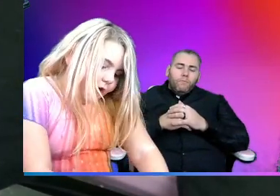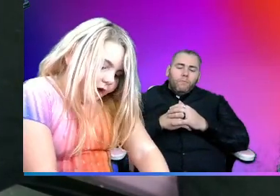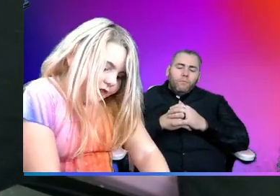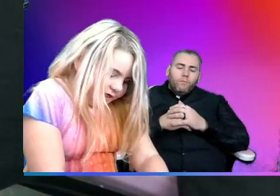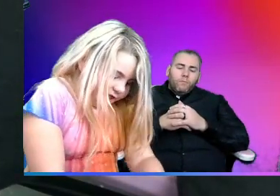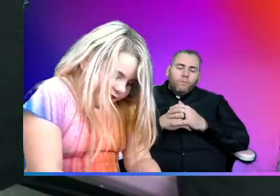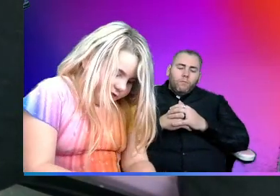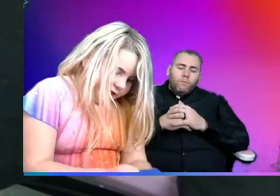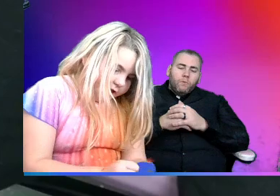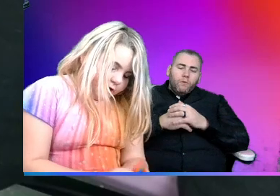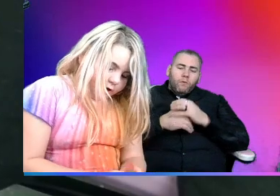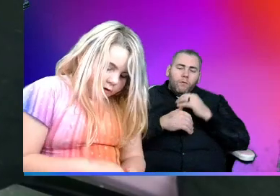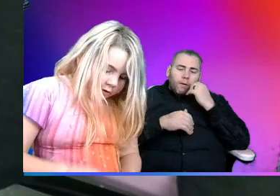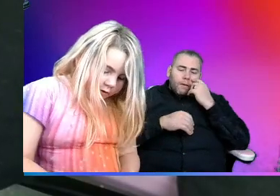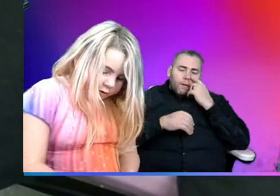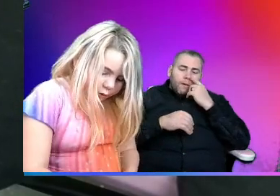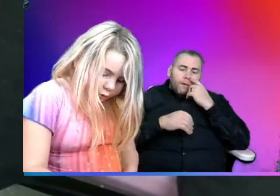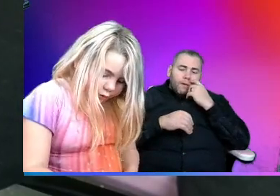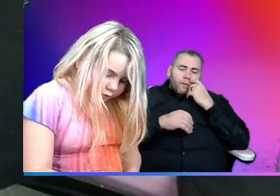I have these,